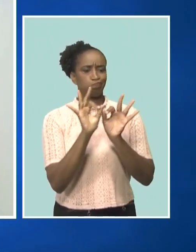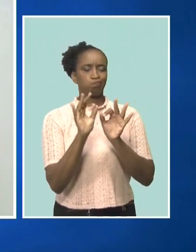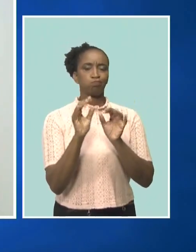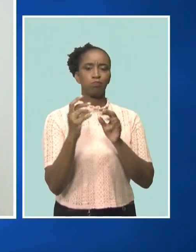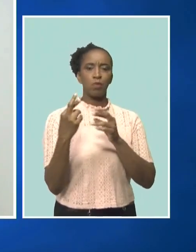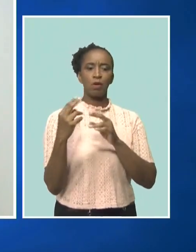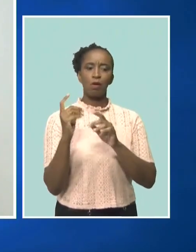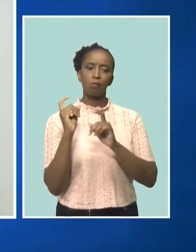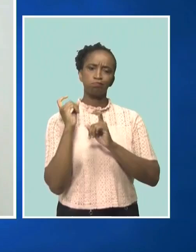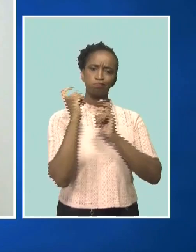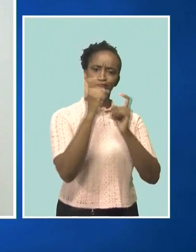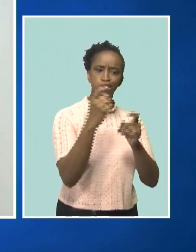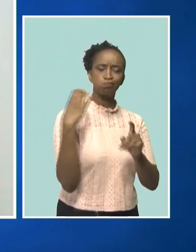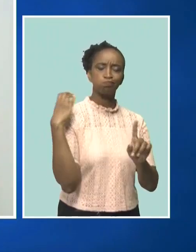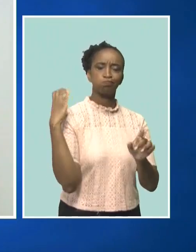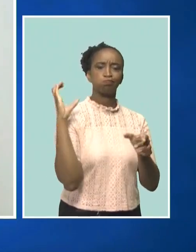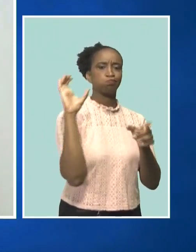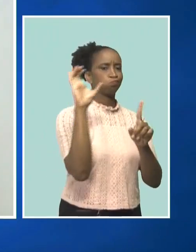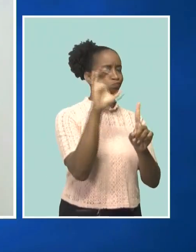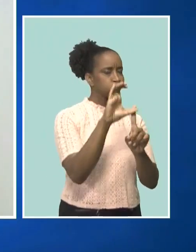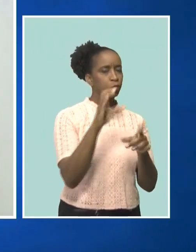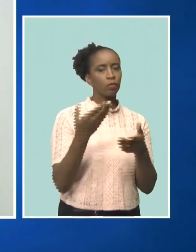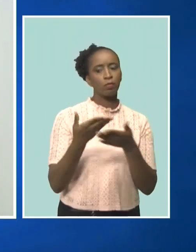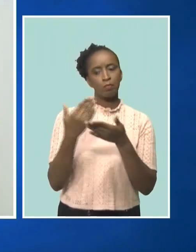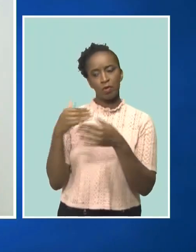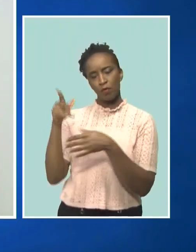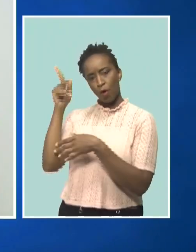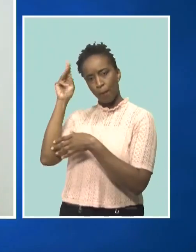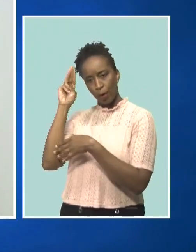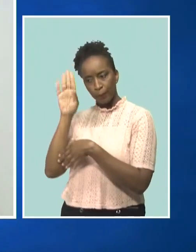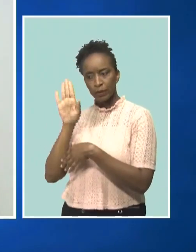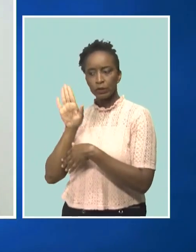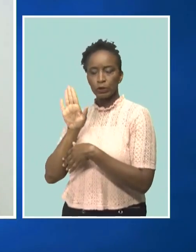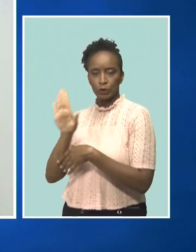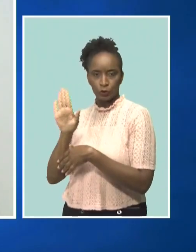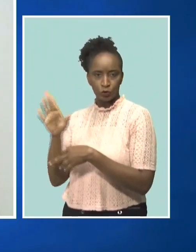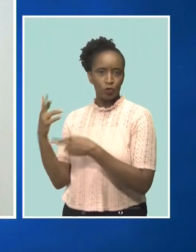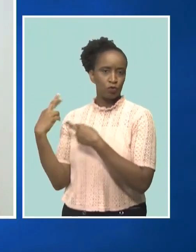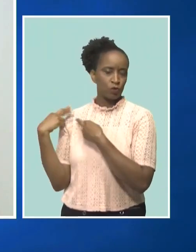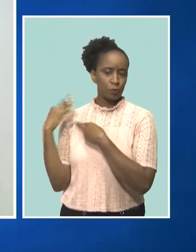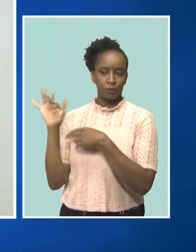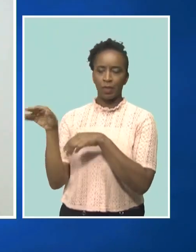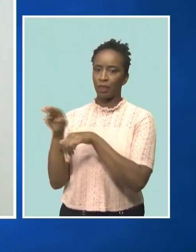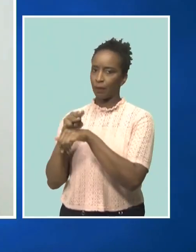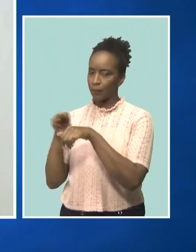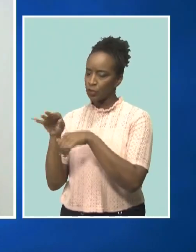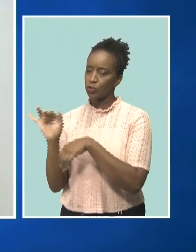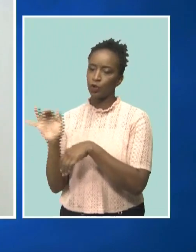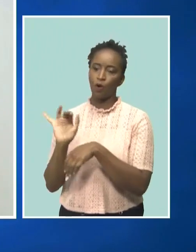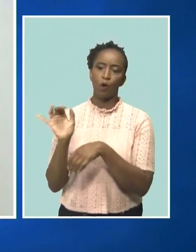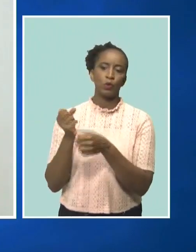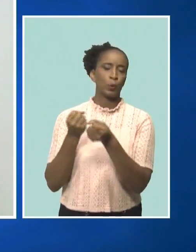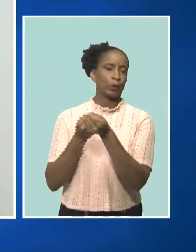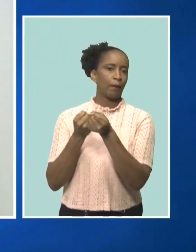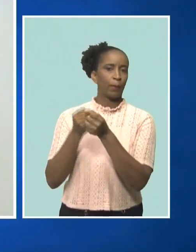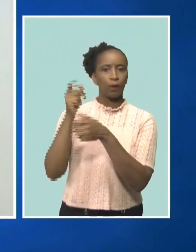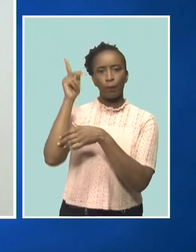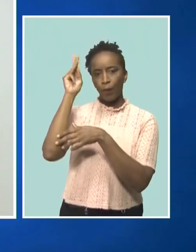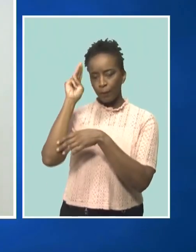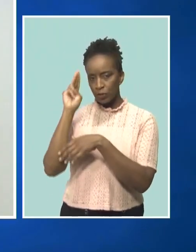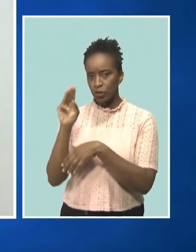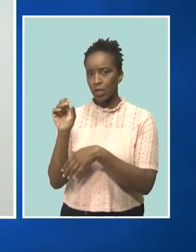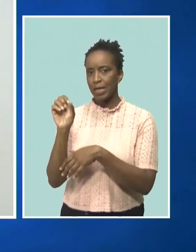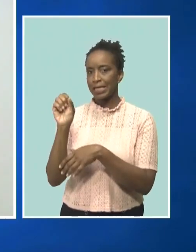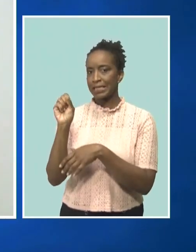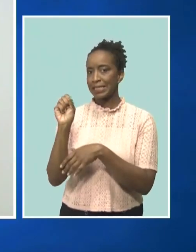aspirants can grow. Prime Minister Motley was there. Deputy Prime Minister Sandia Bradshaw was there. He's now been given that awesome responsibility.